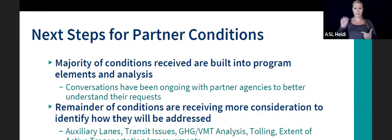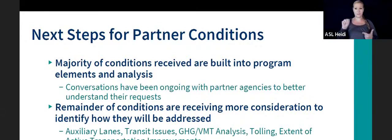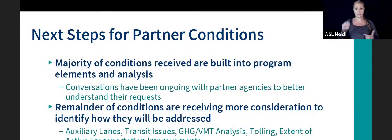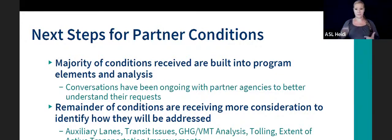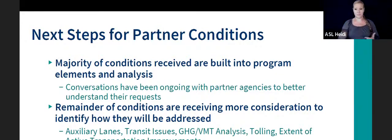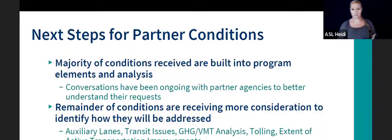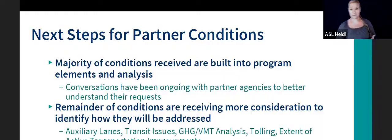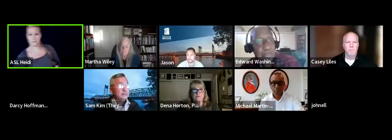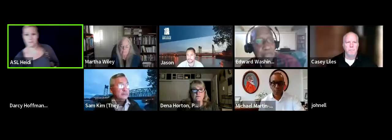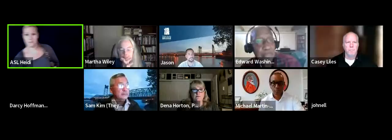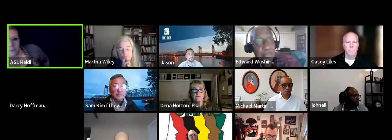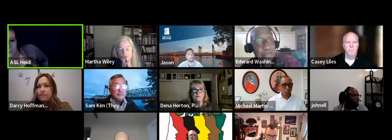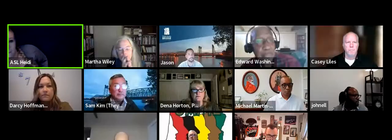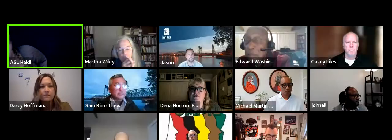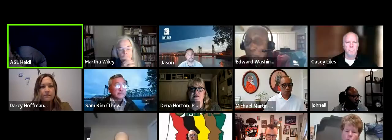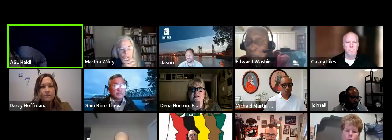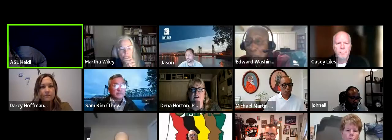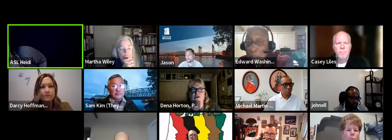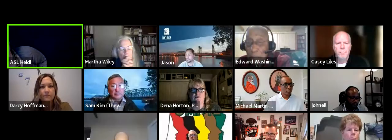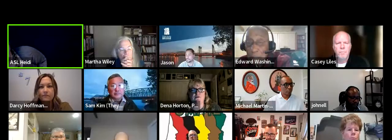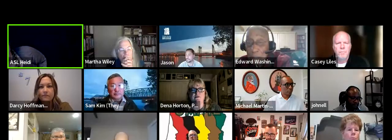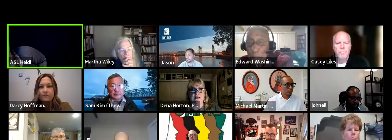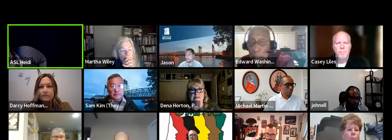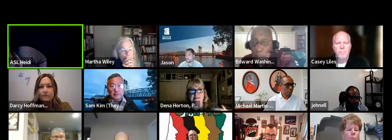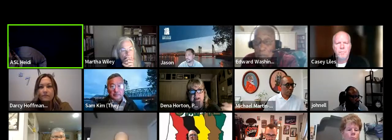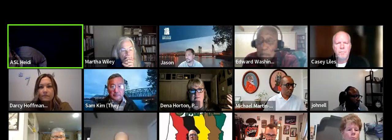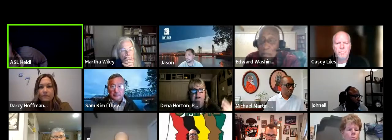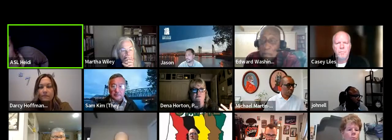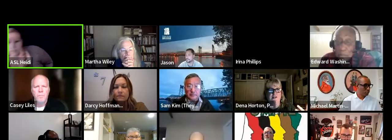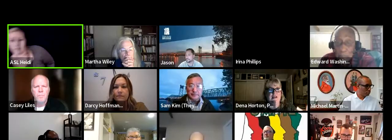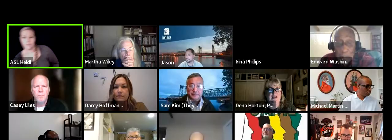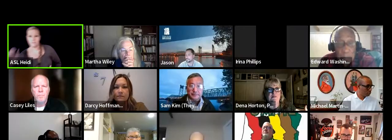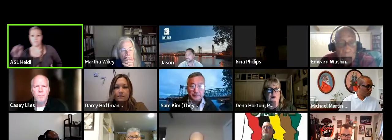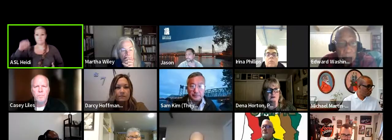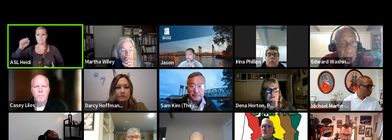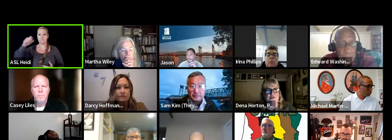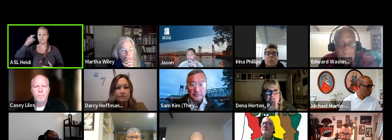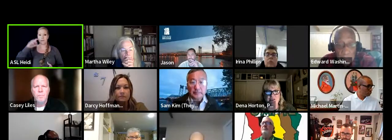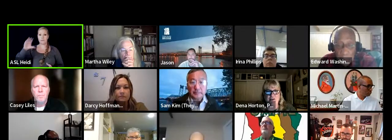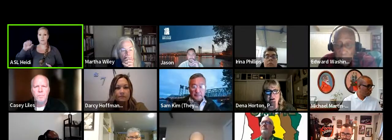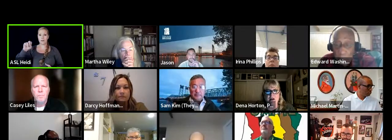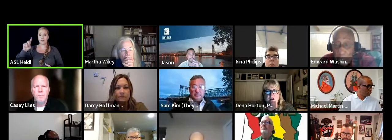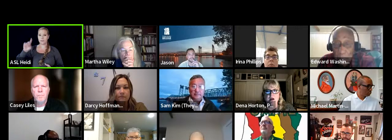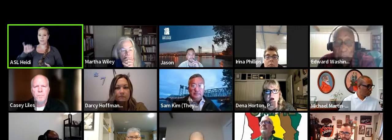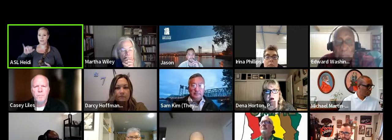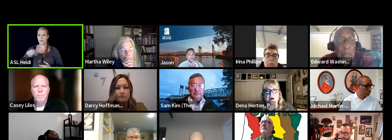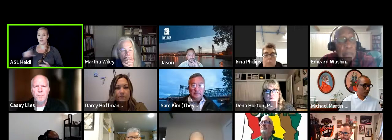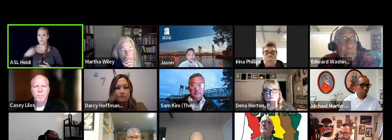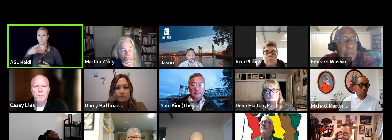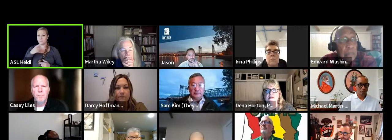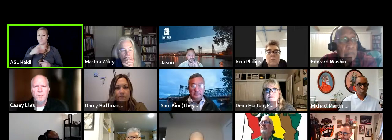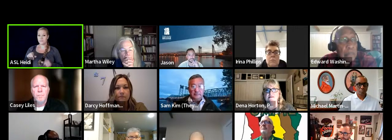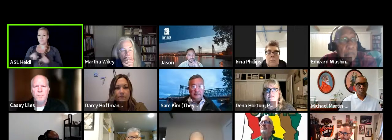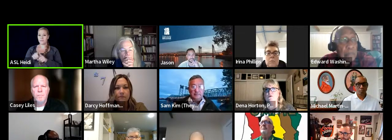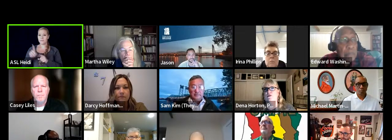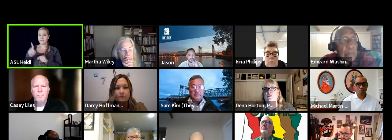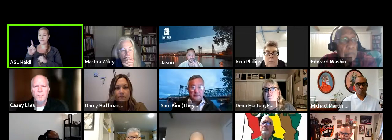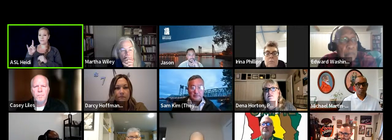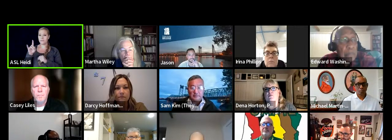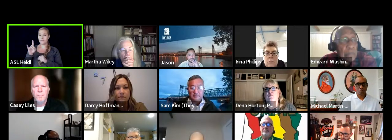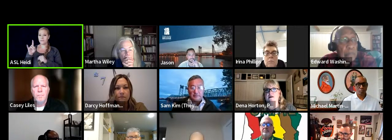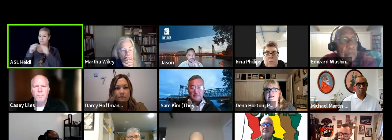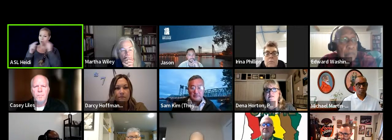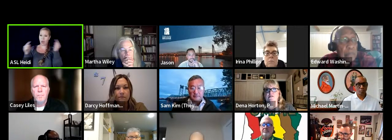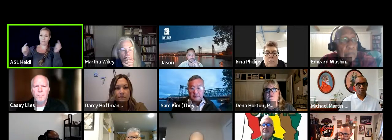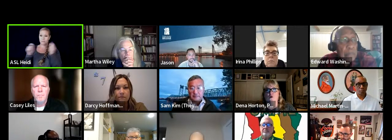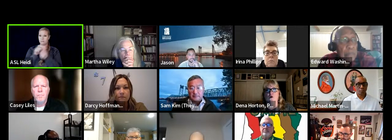So for the conditions where you said that they are sort of like diametrically opposed to each other, what is